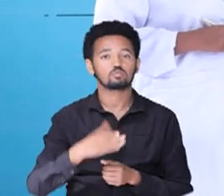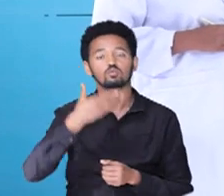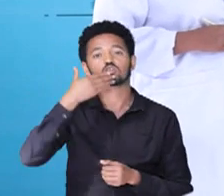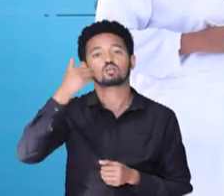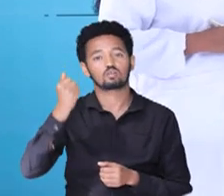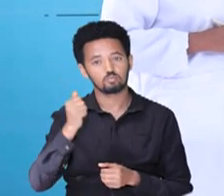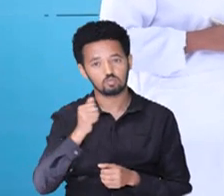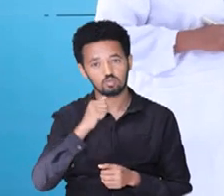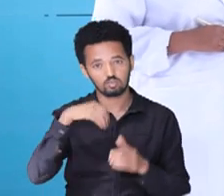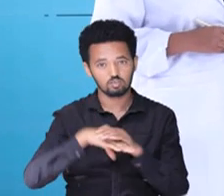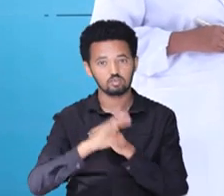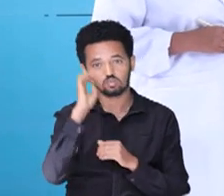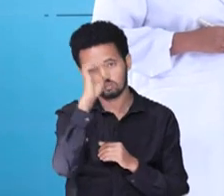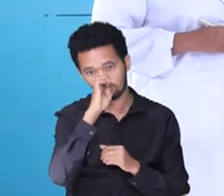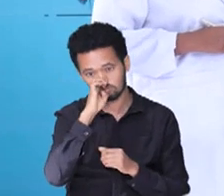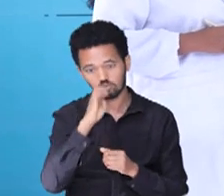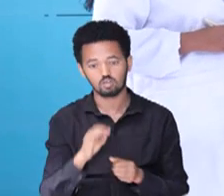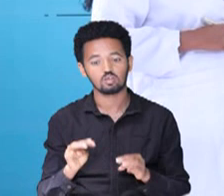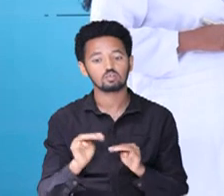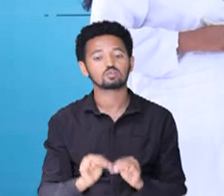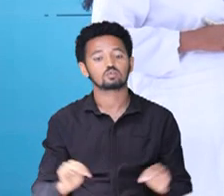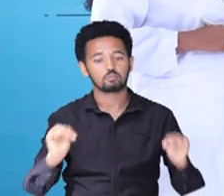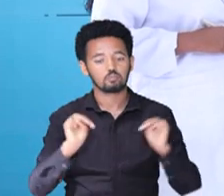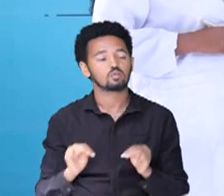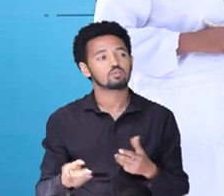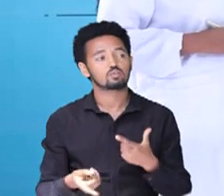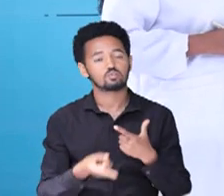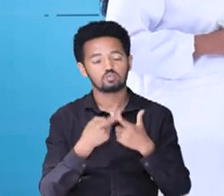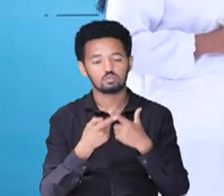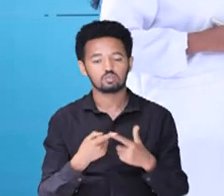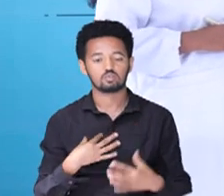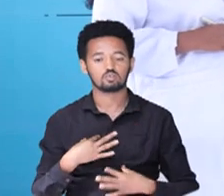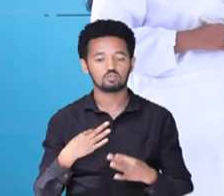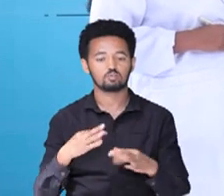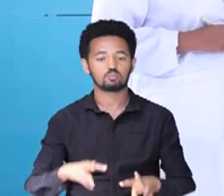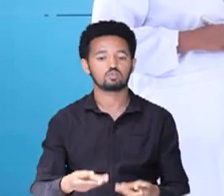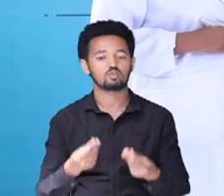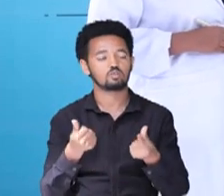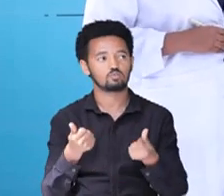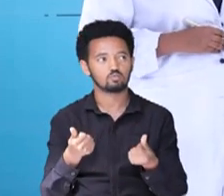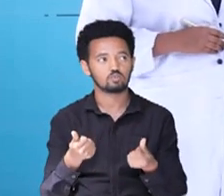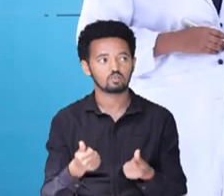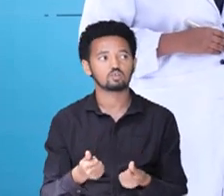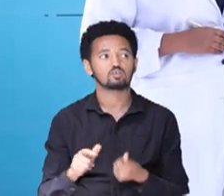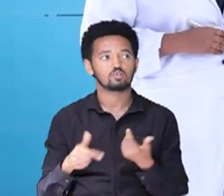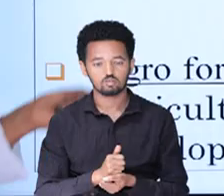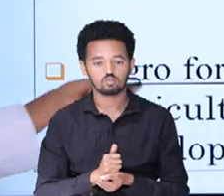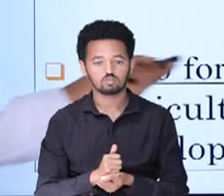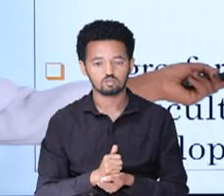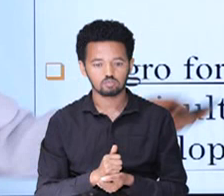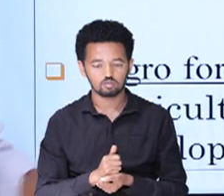area practice this conservation method. The second type of soil conservation measure is